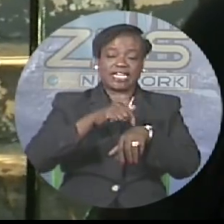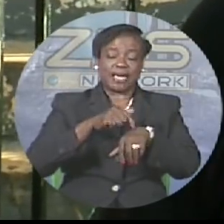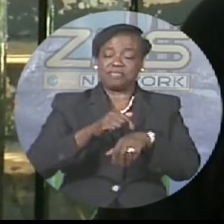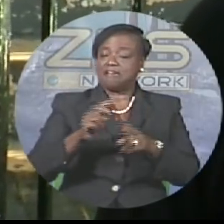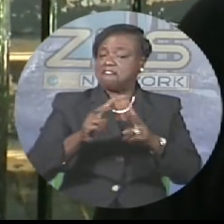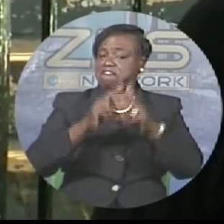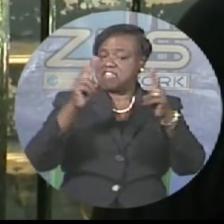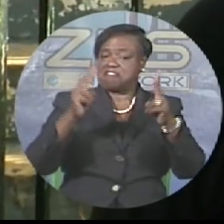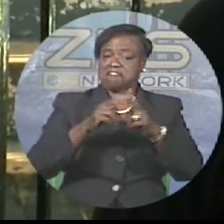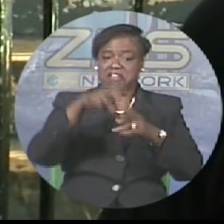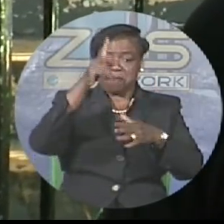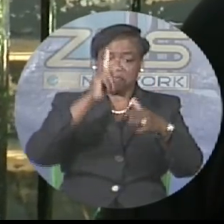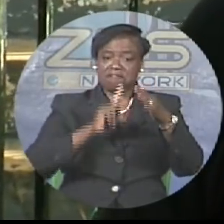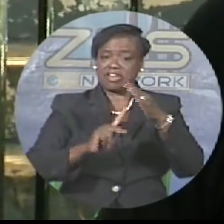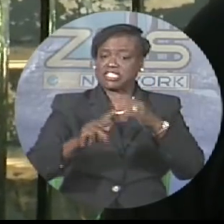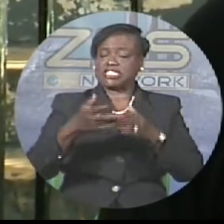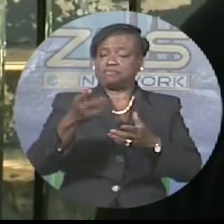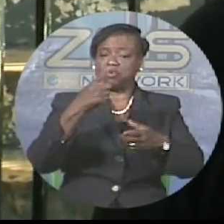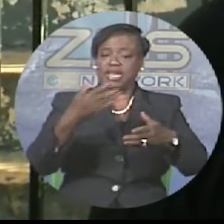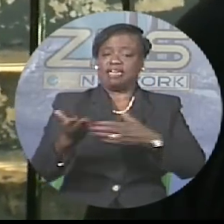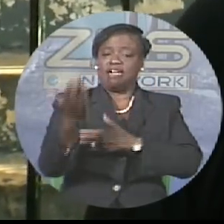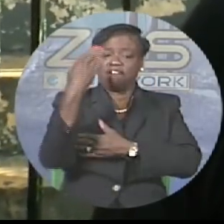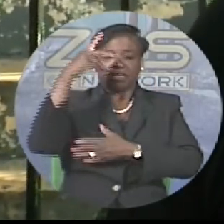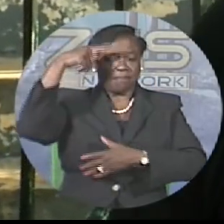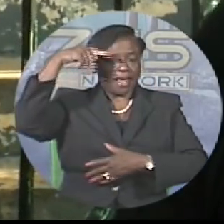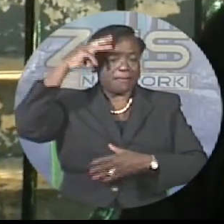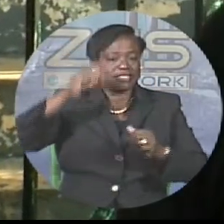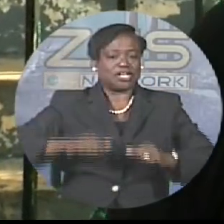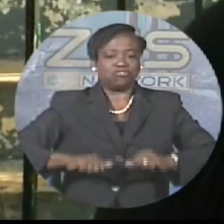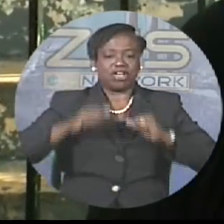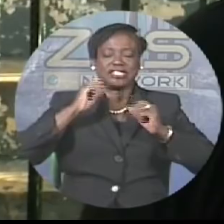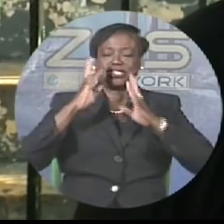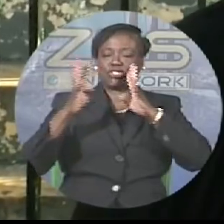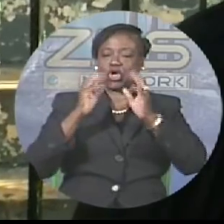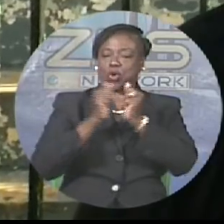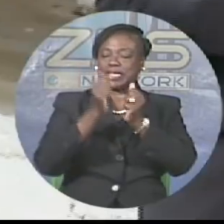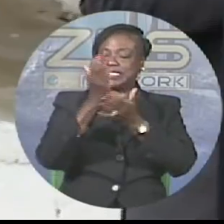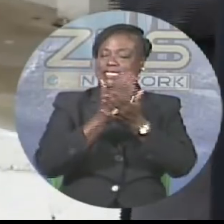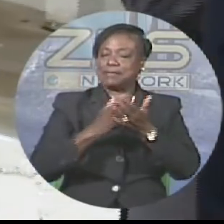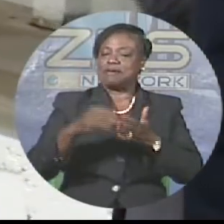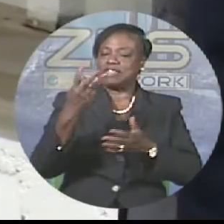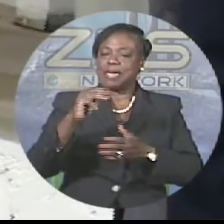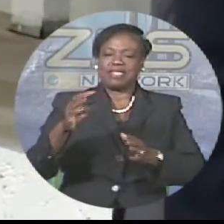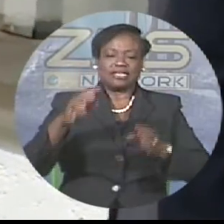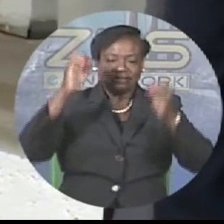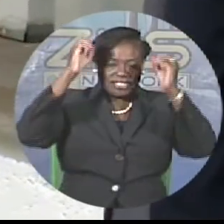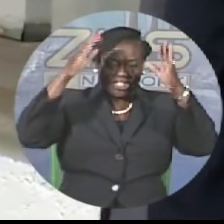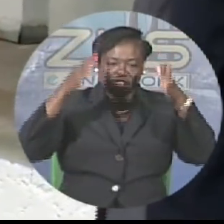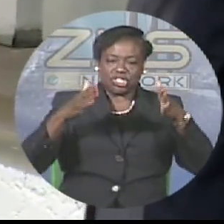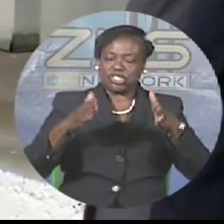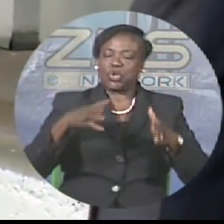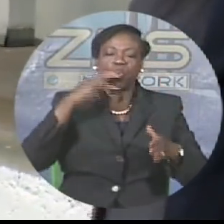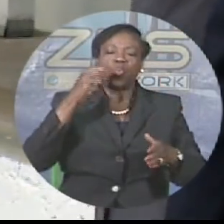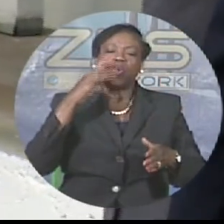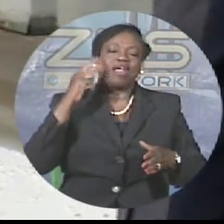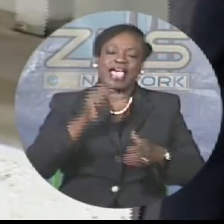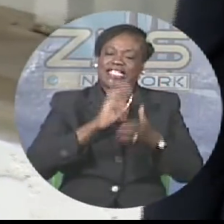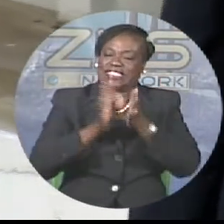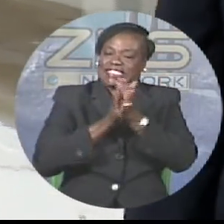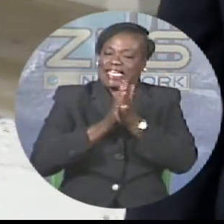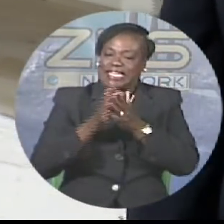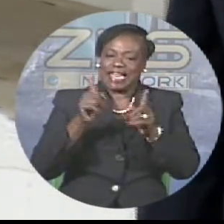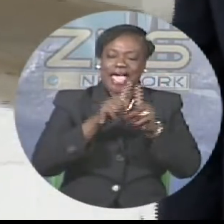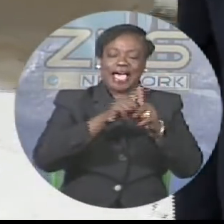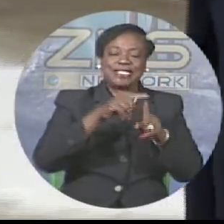have the Prime Minister come and address them and speak with some of them. The teachers were excited as well. Prime Minister Minnis and the Member of Parliament for Bain and